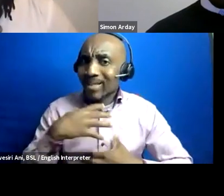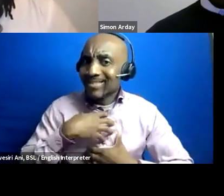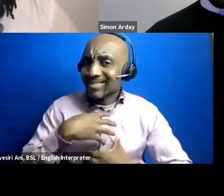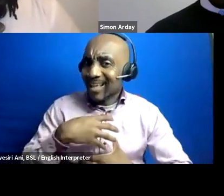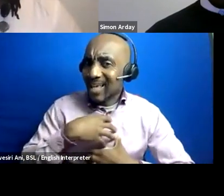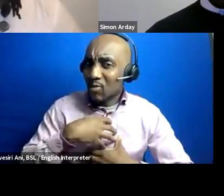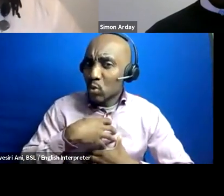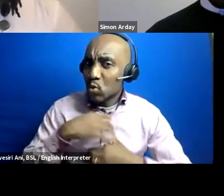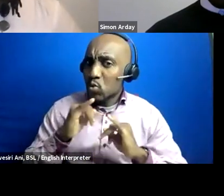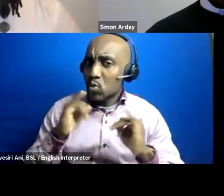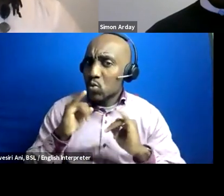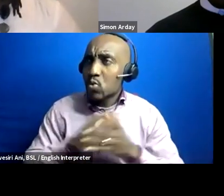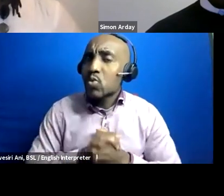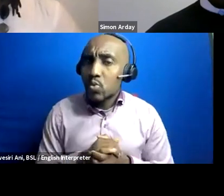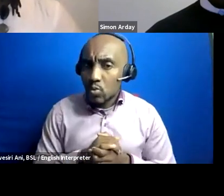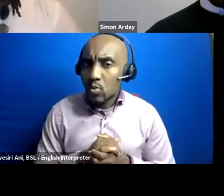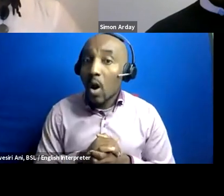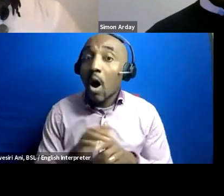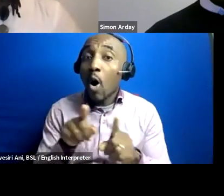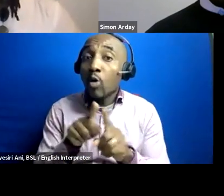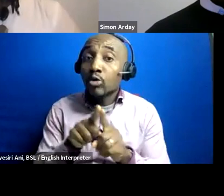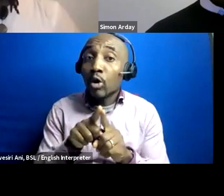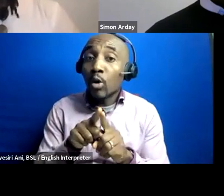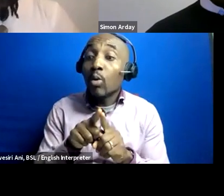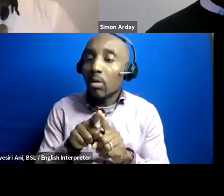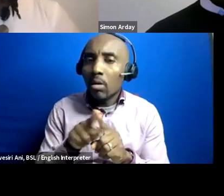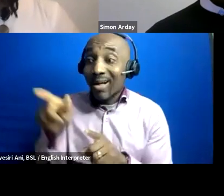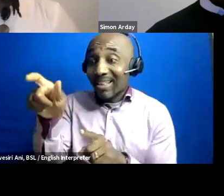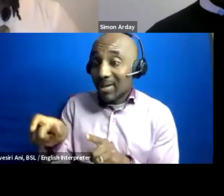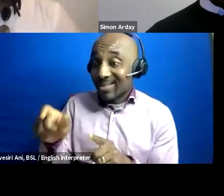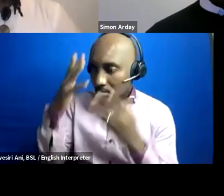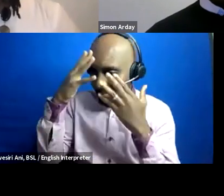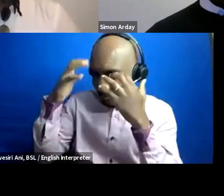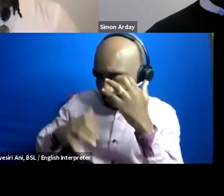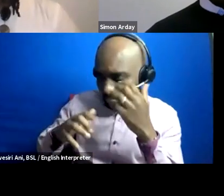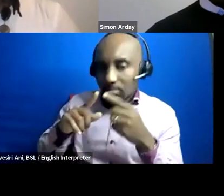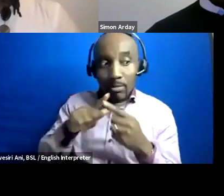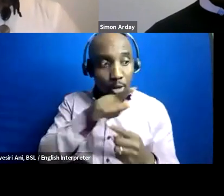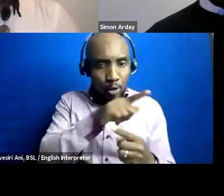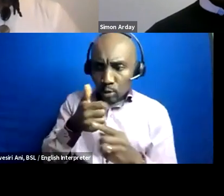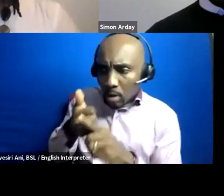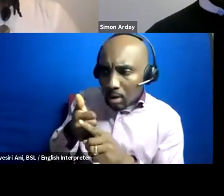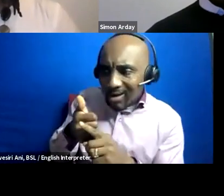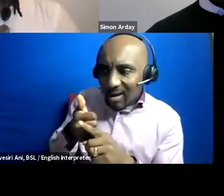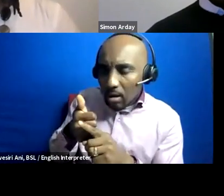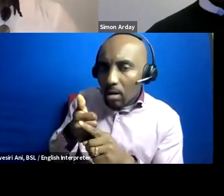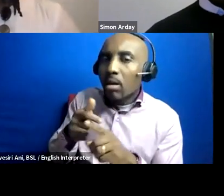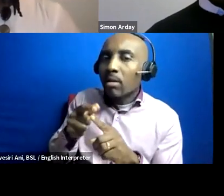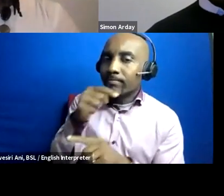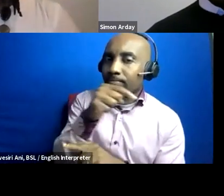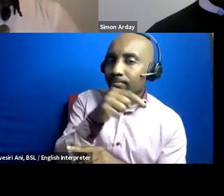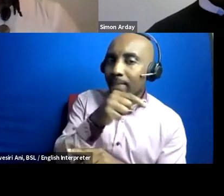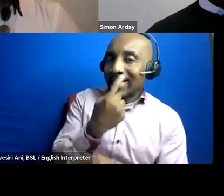to also look after your own mental health. Because sometimes, you know, you can